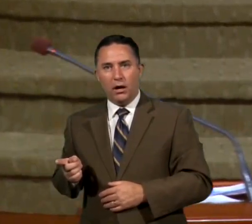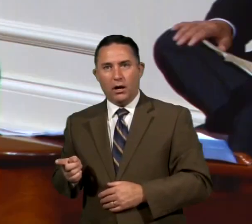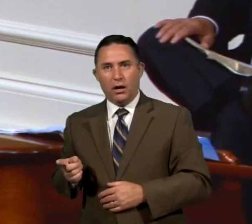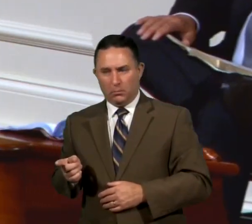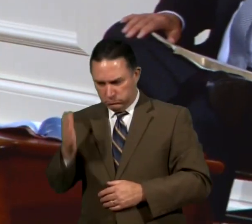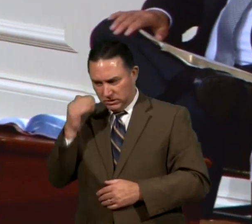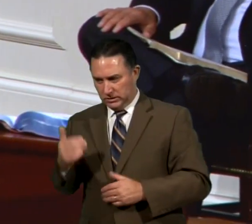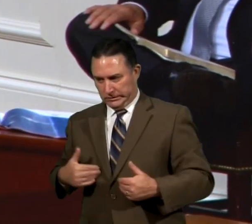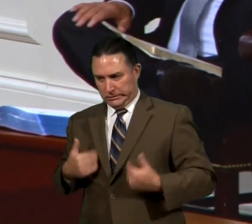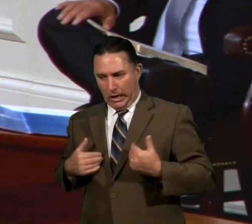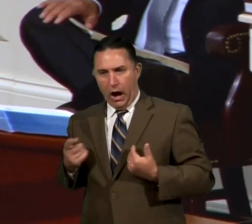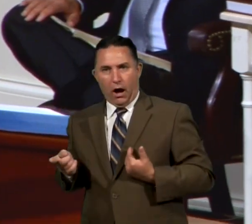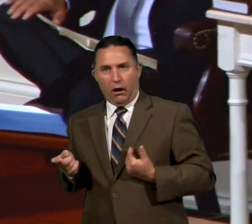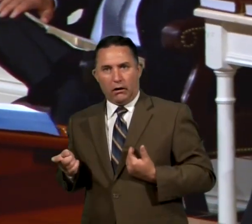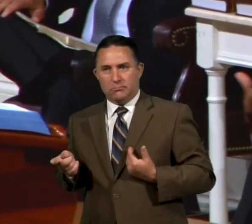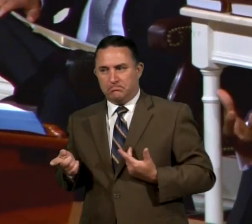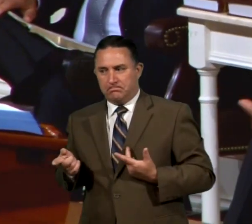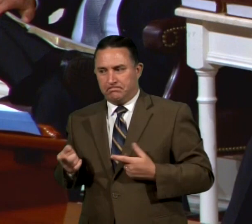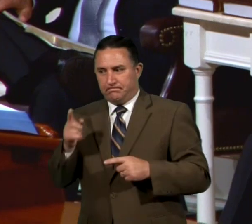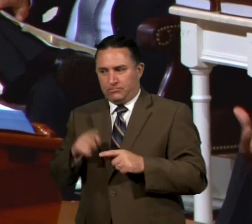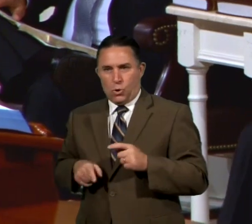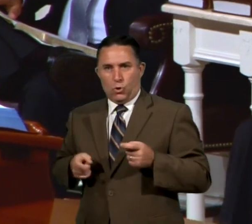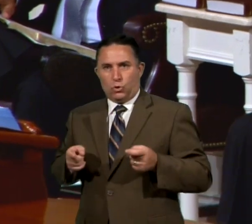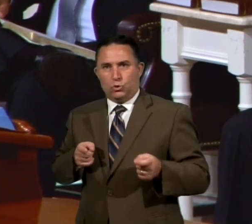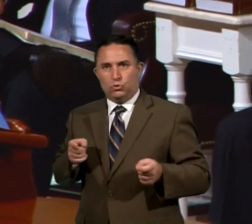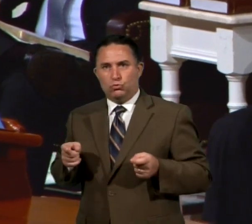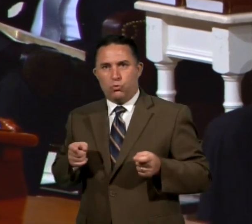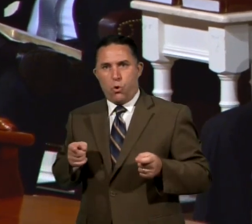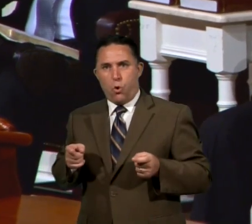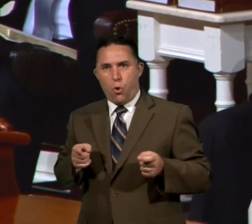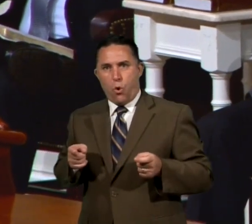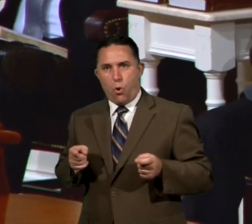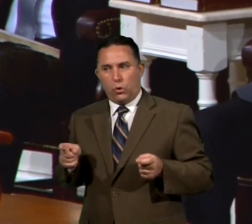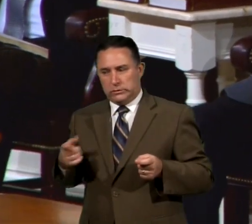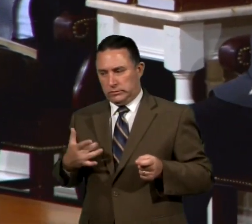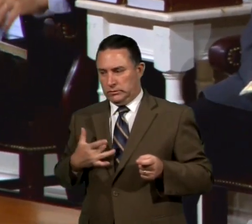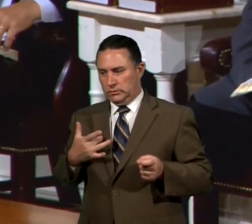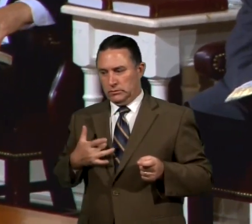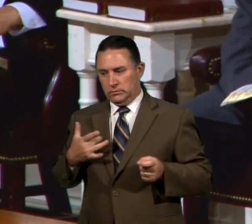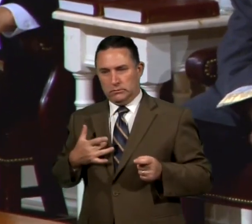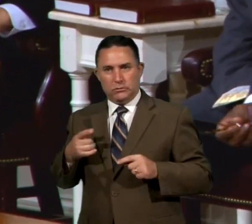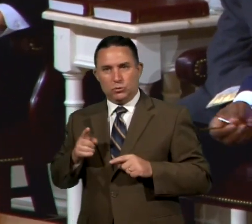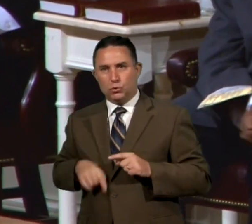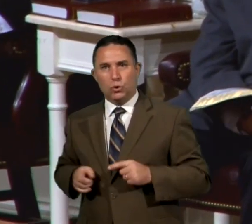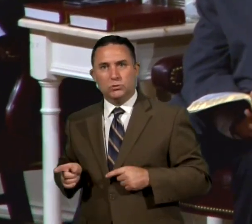because he was young and he was unable to control his senses.